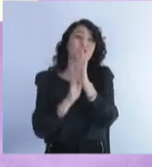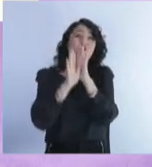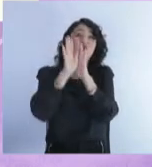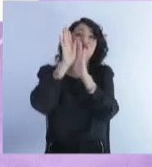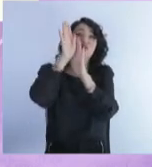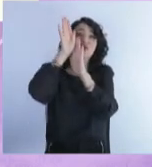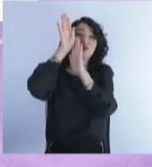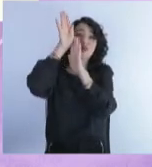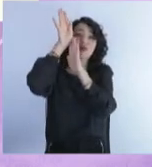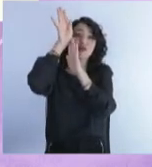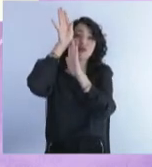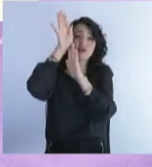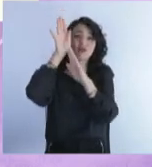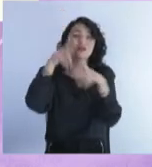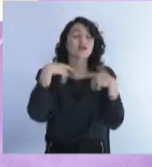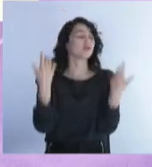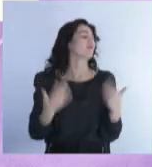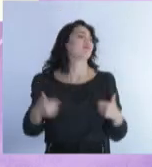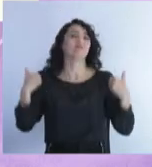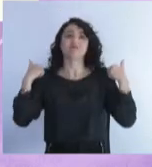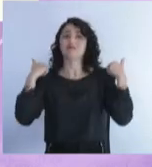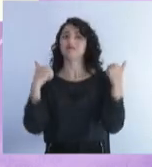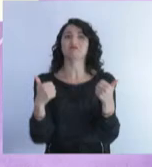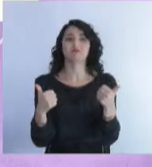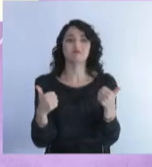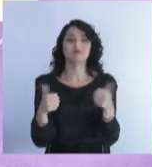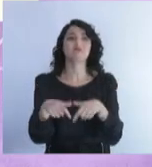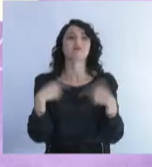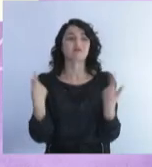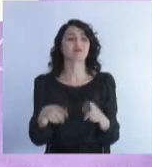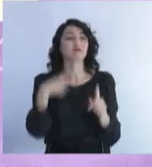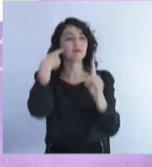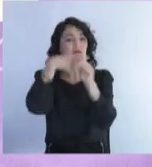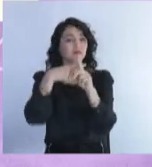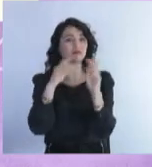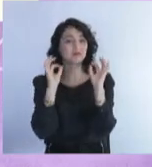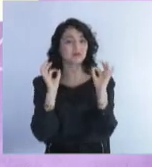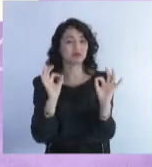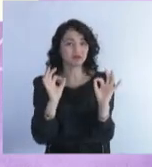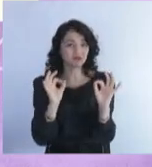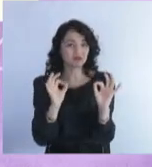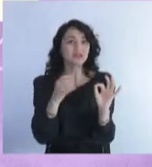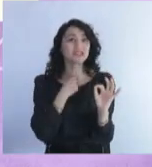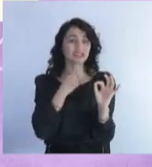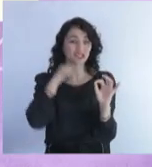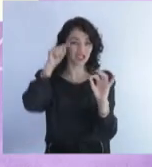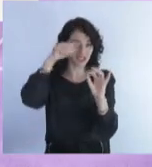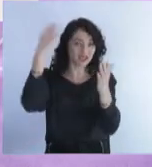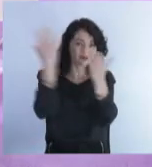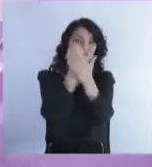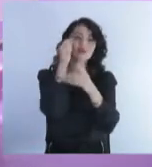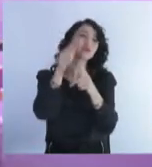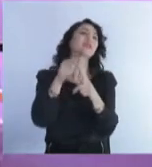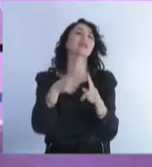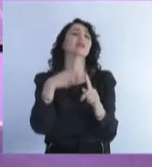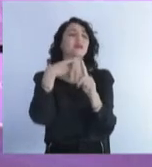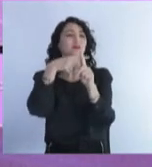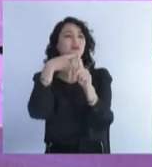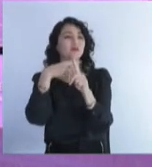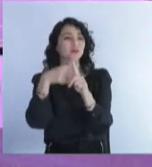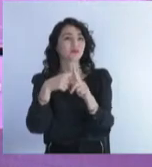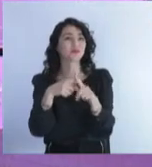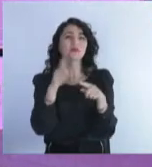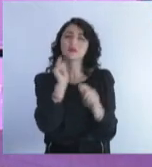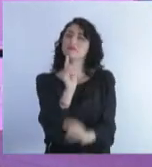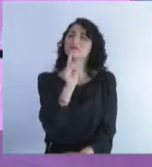is absolutely optimum. That's where we want to be, at the optimal state. So the question is,